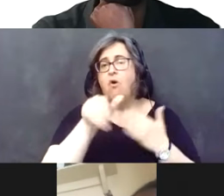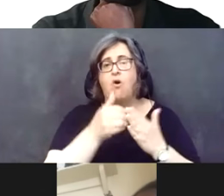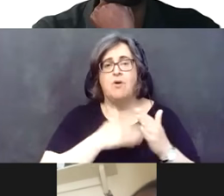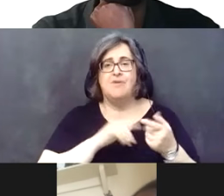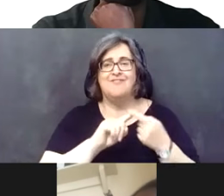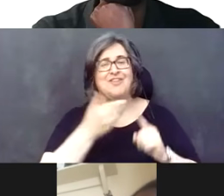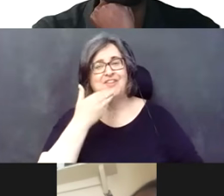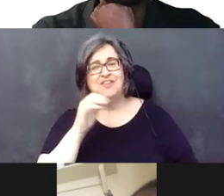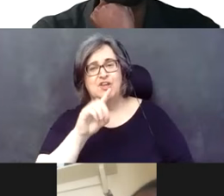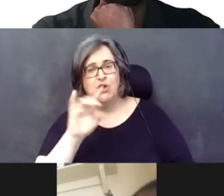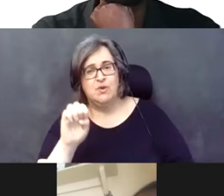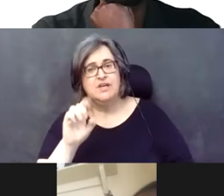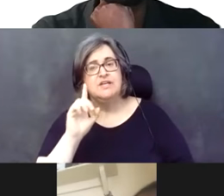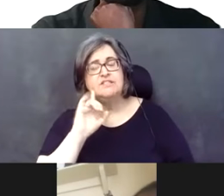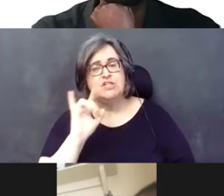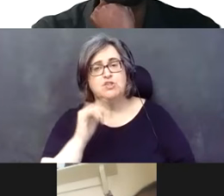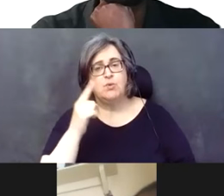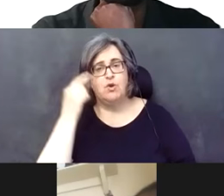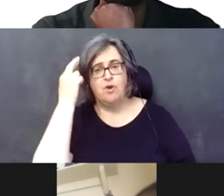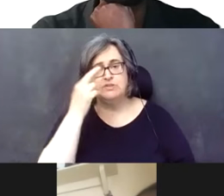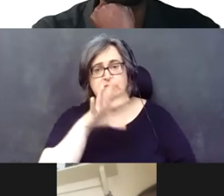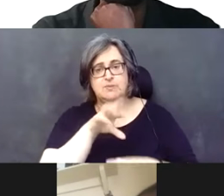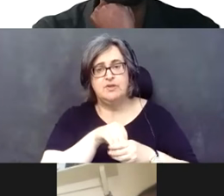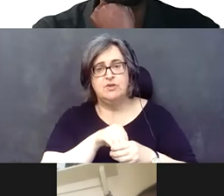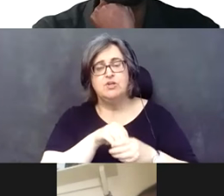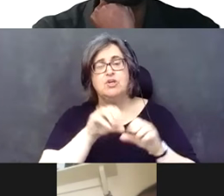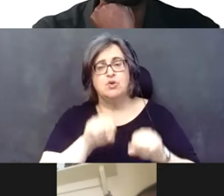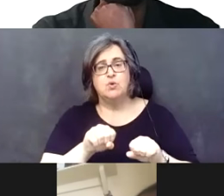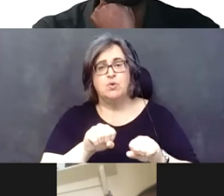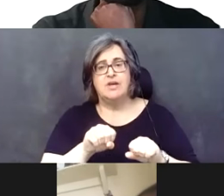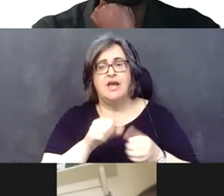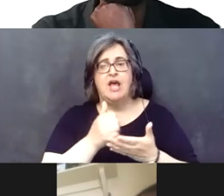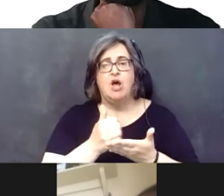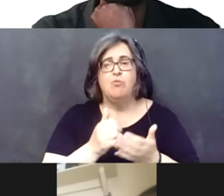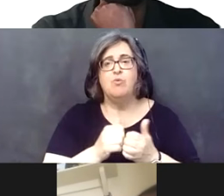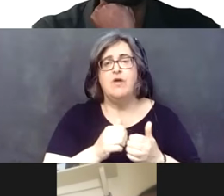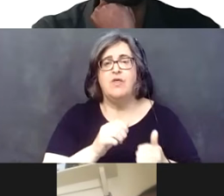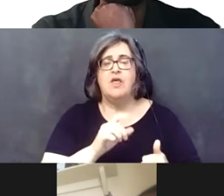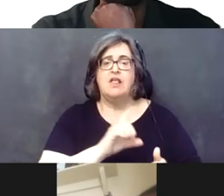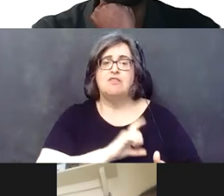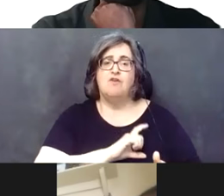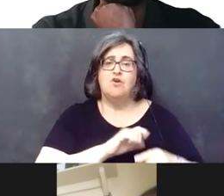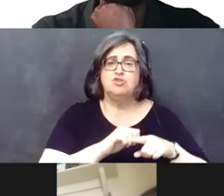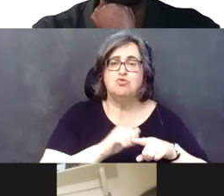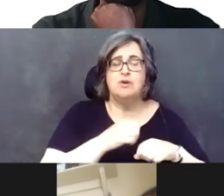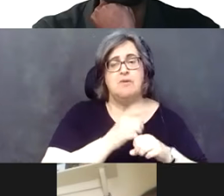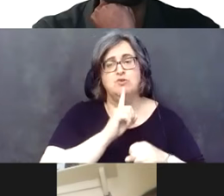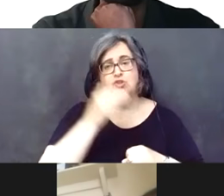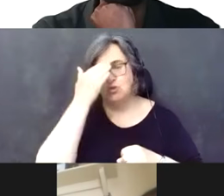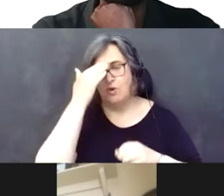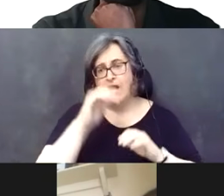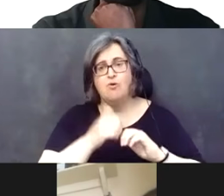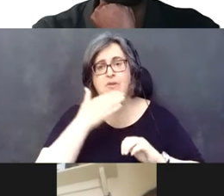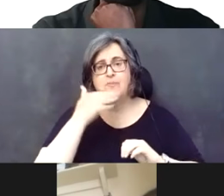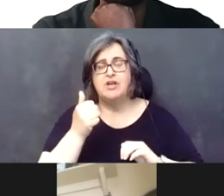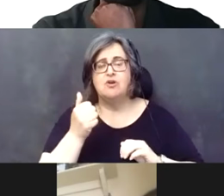Thank you, Eddie. So it sounds like, one of the reasons to get involved is you can help with things like law enforcement training, making sure they know how to better